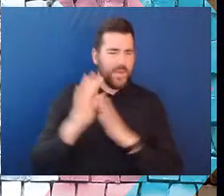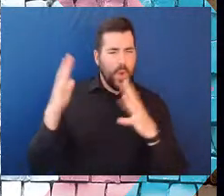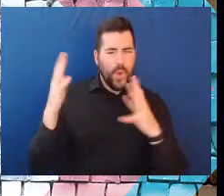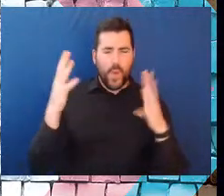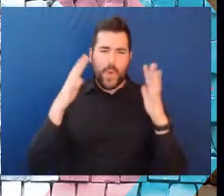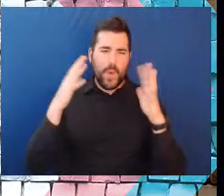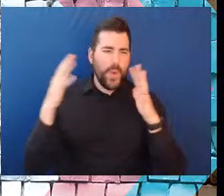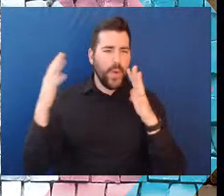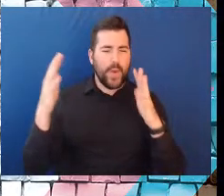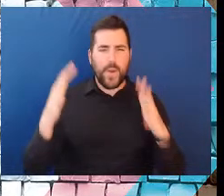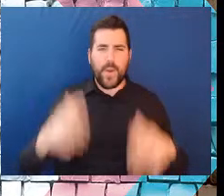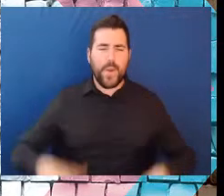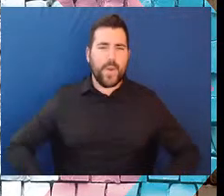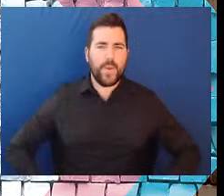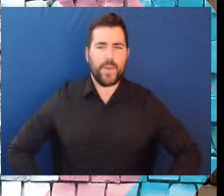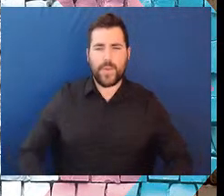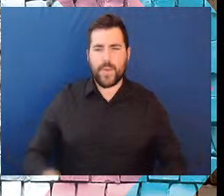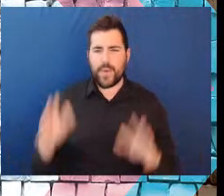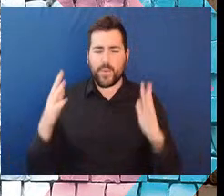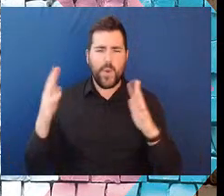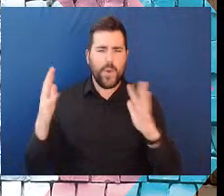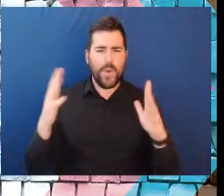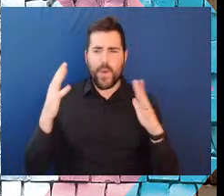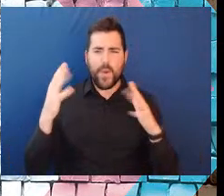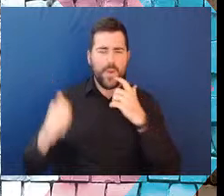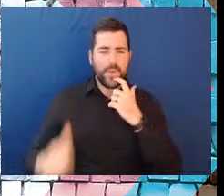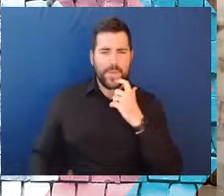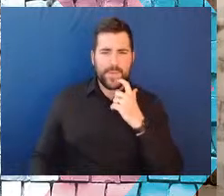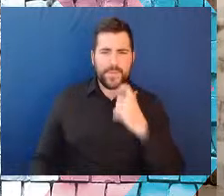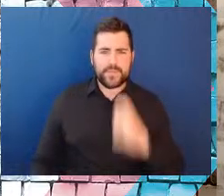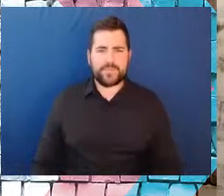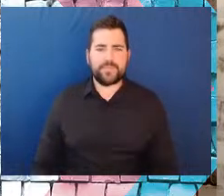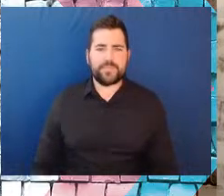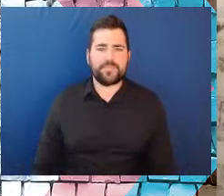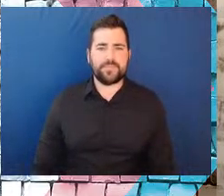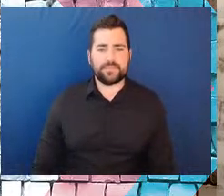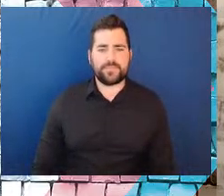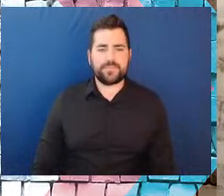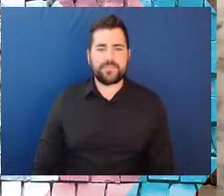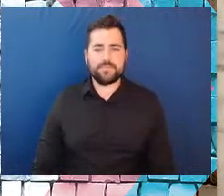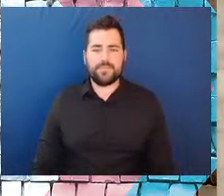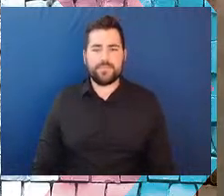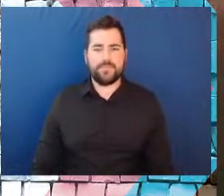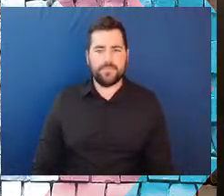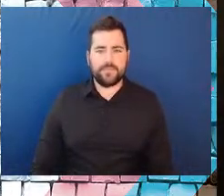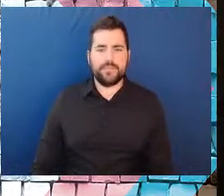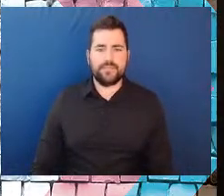Thank you.